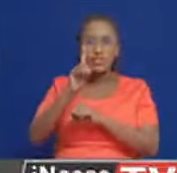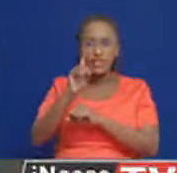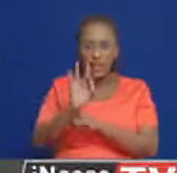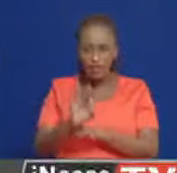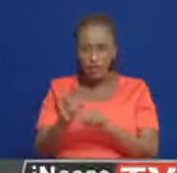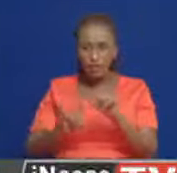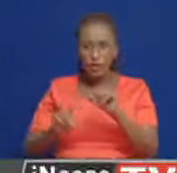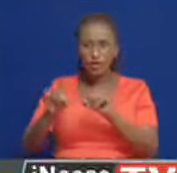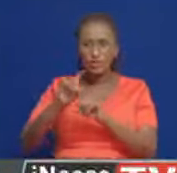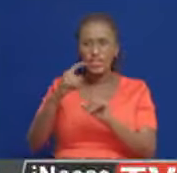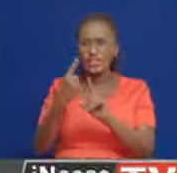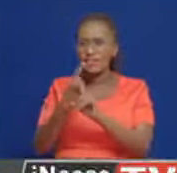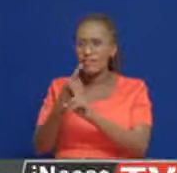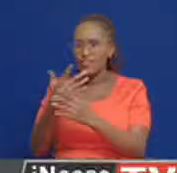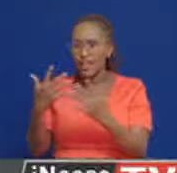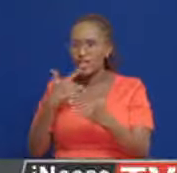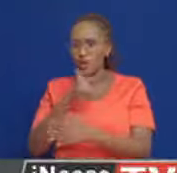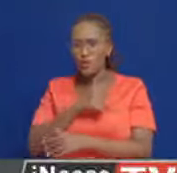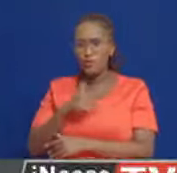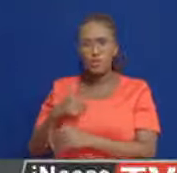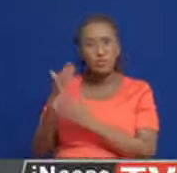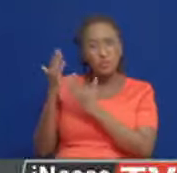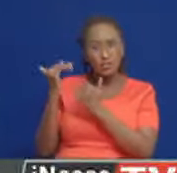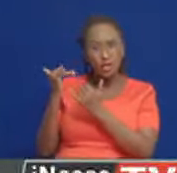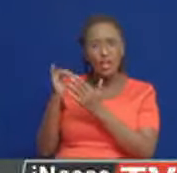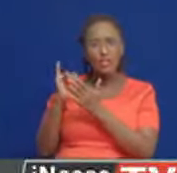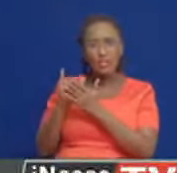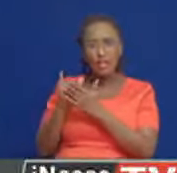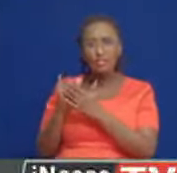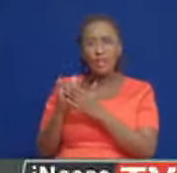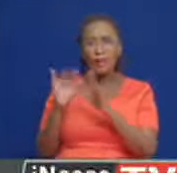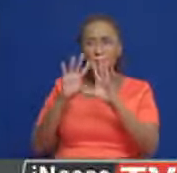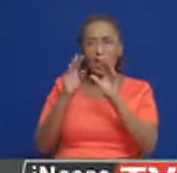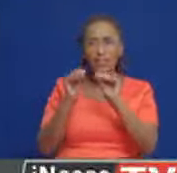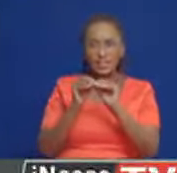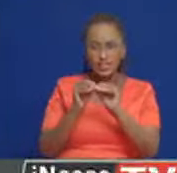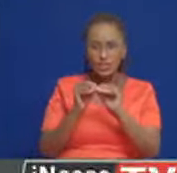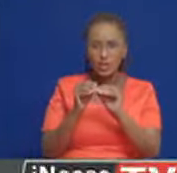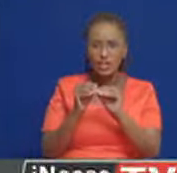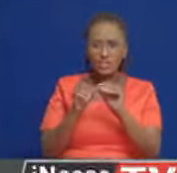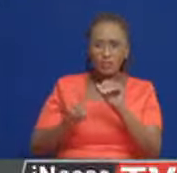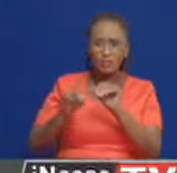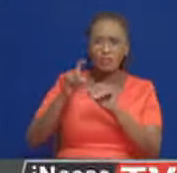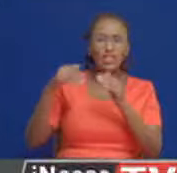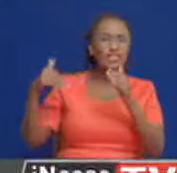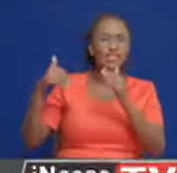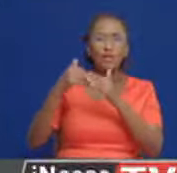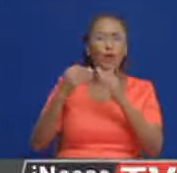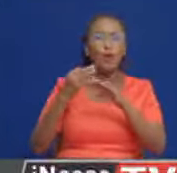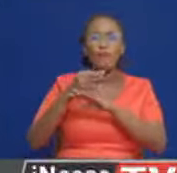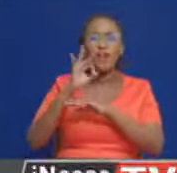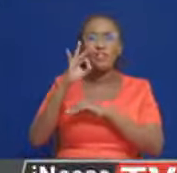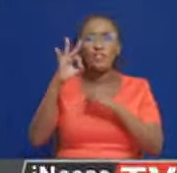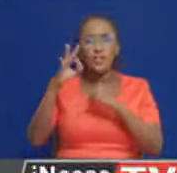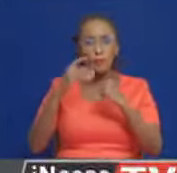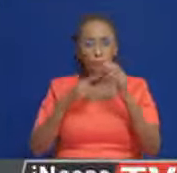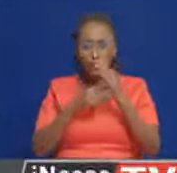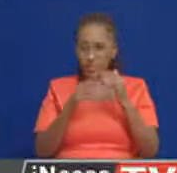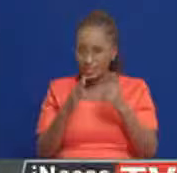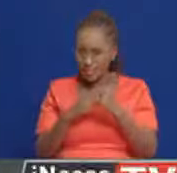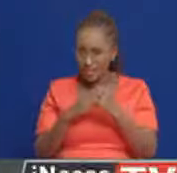all manner of things. So we expect that the 3.9 will not be 3.9. Right. They expect